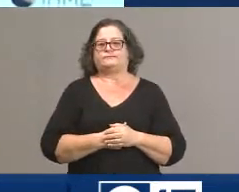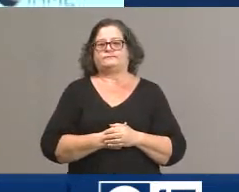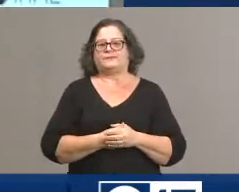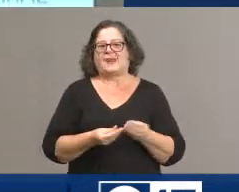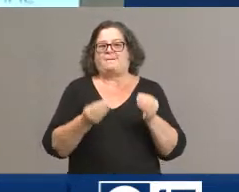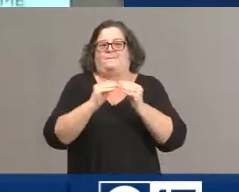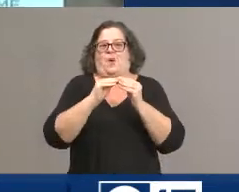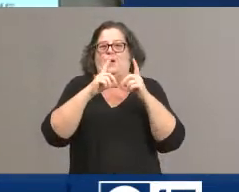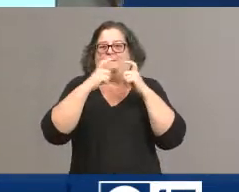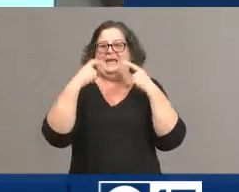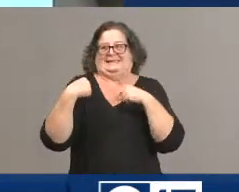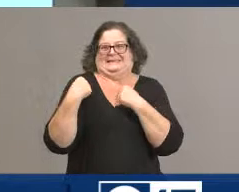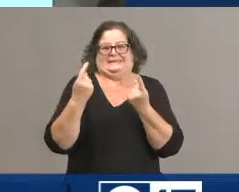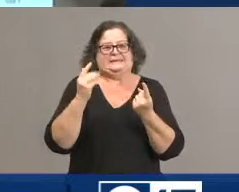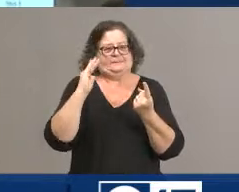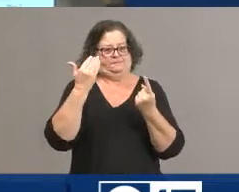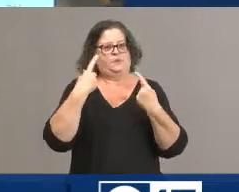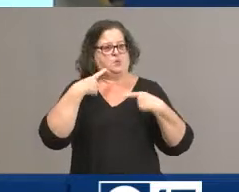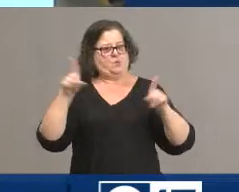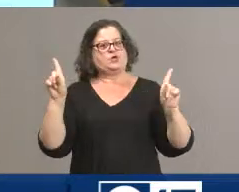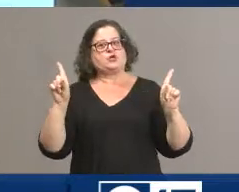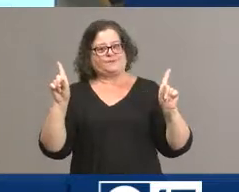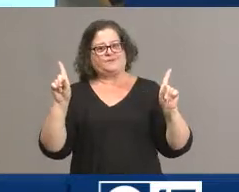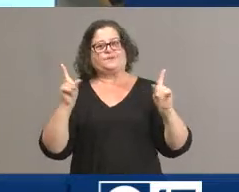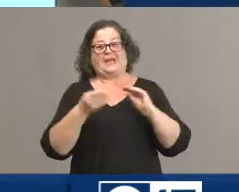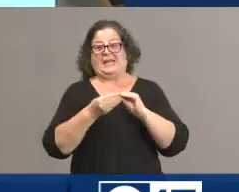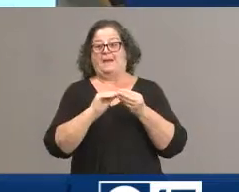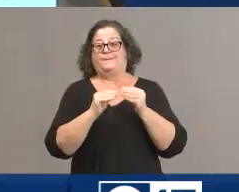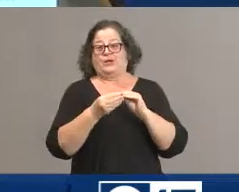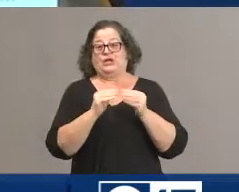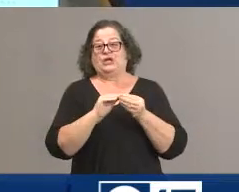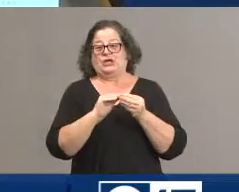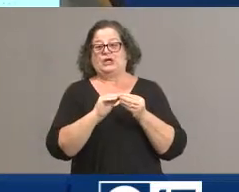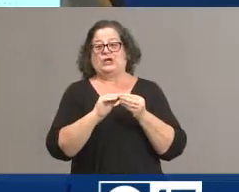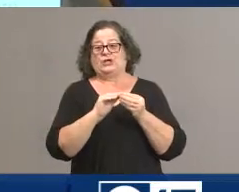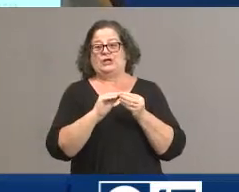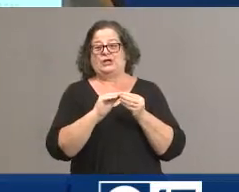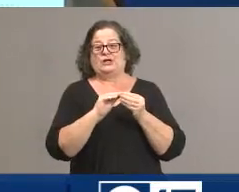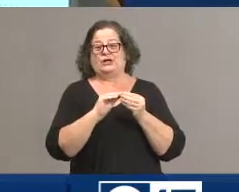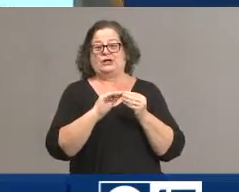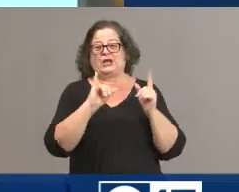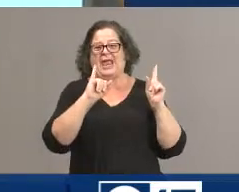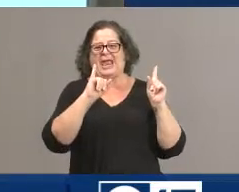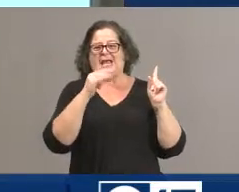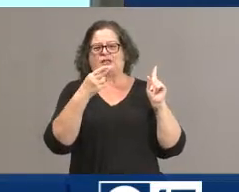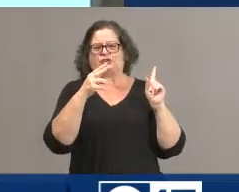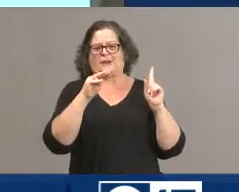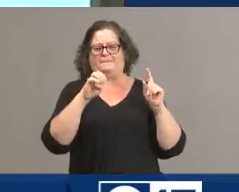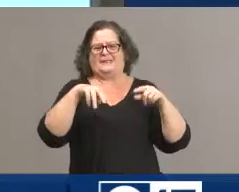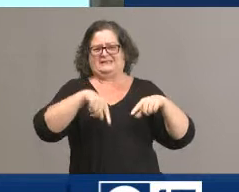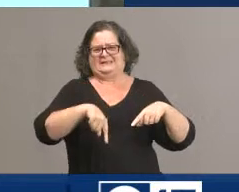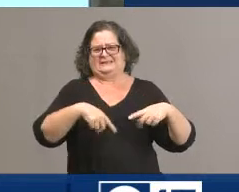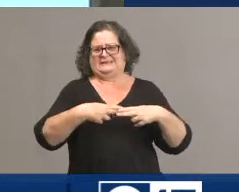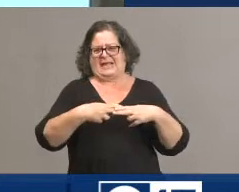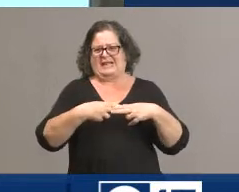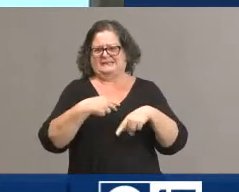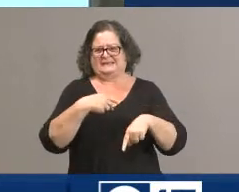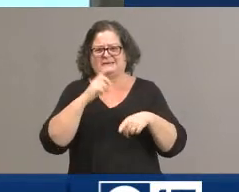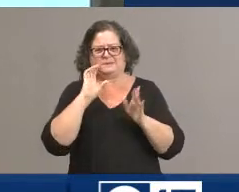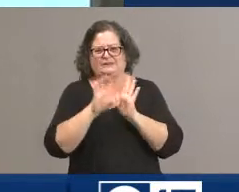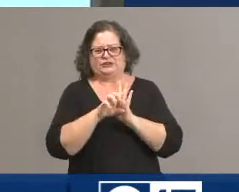the IHME modeling. Sometimes it's been on target, sometimes it's been